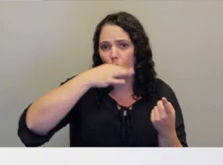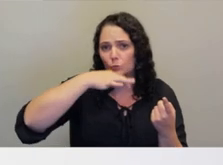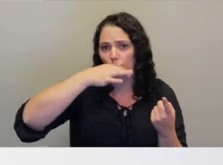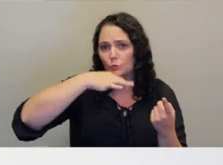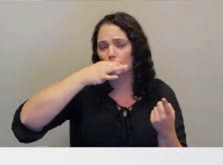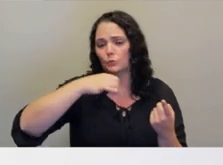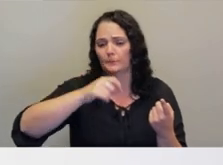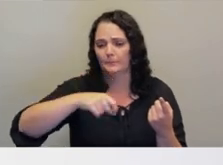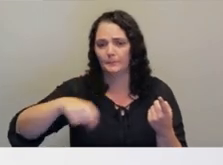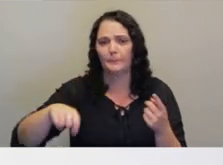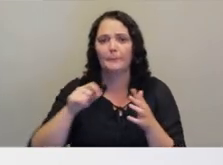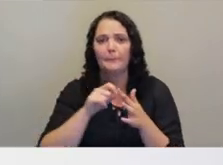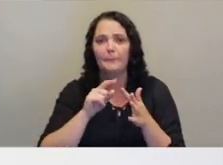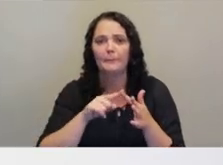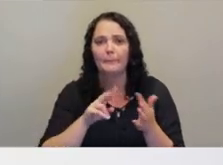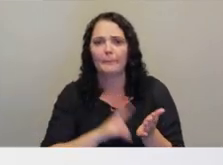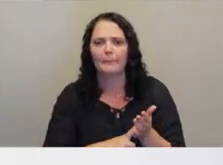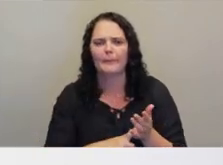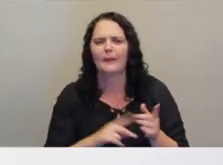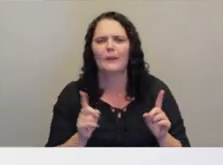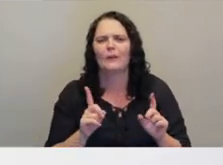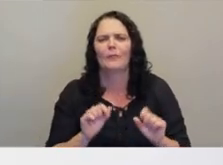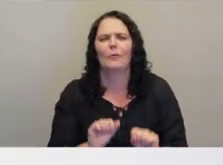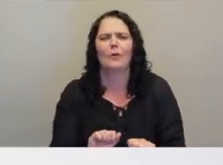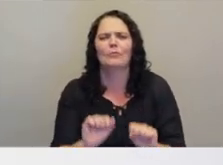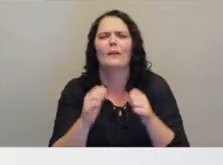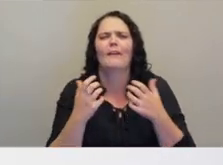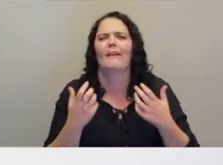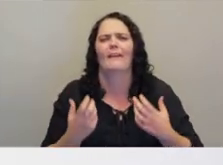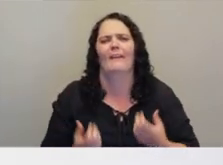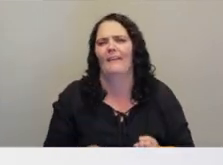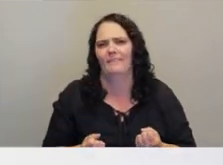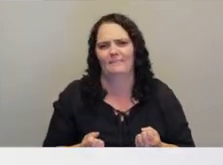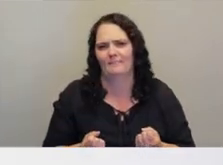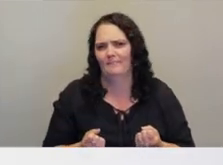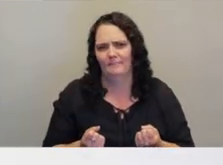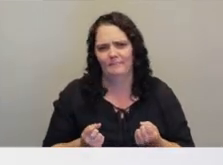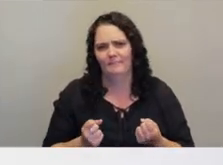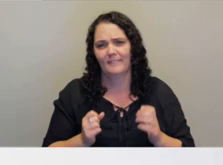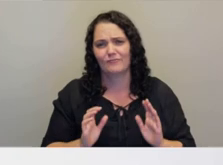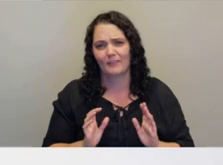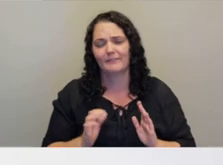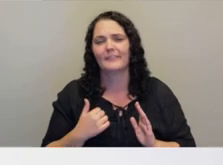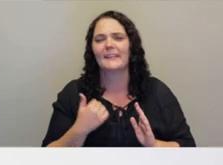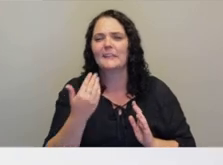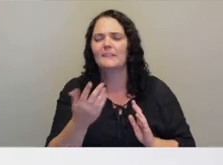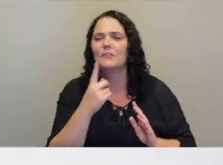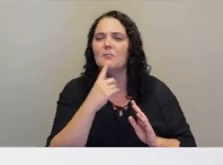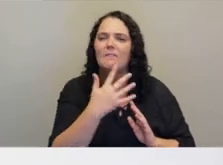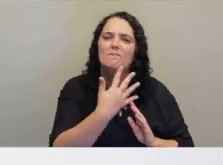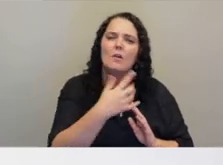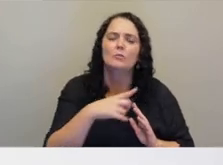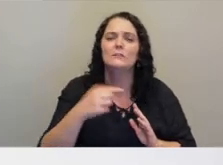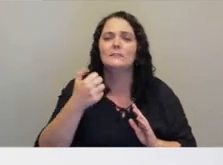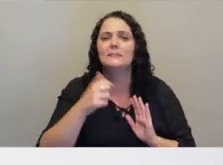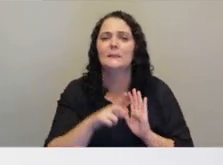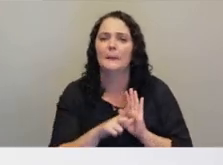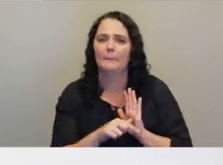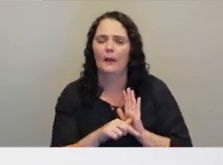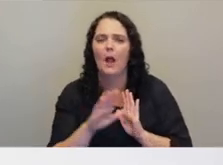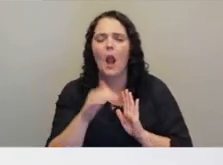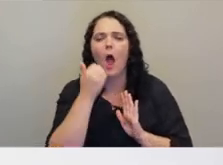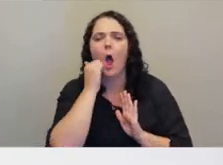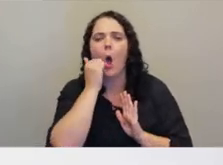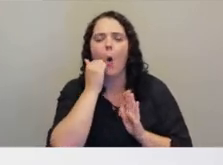pen, whatever it is, and let's take about 5 to 6 minutes and just do a bit of a warm-up and do a drawing based